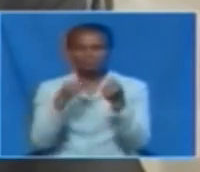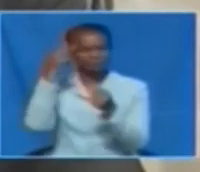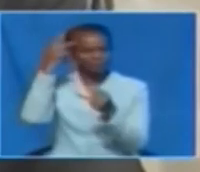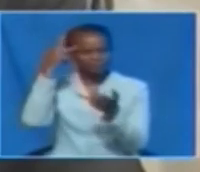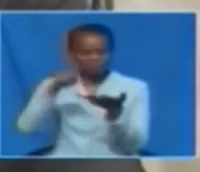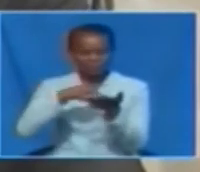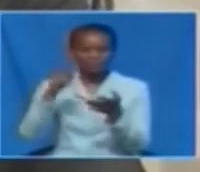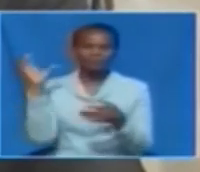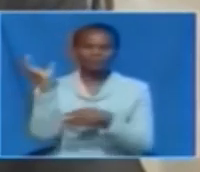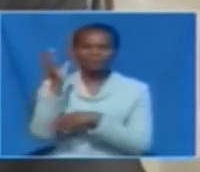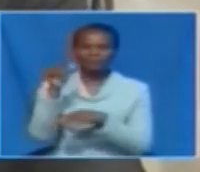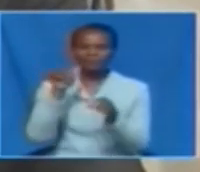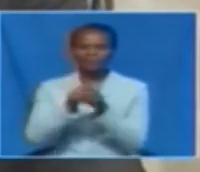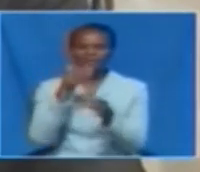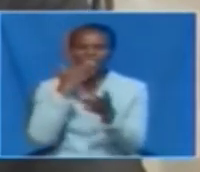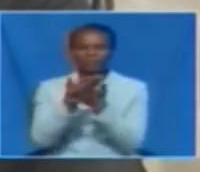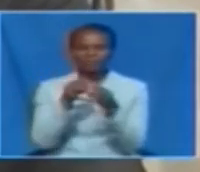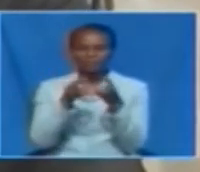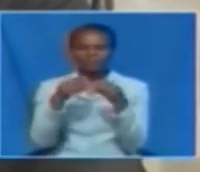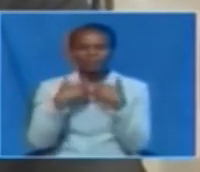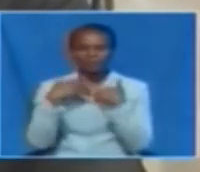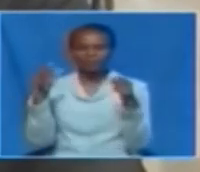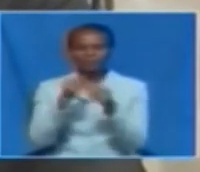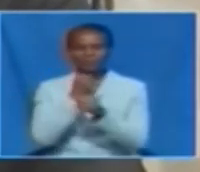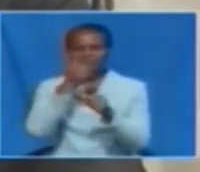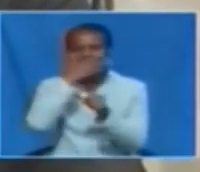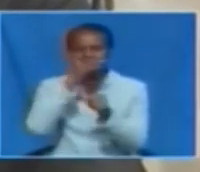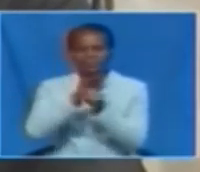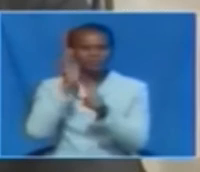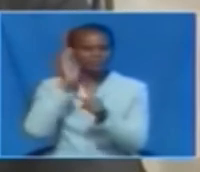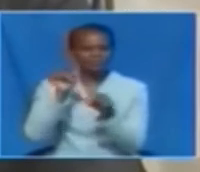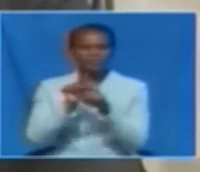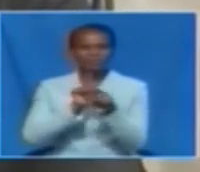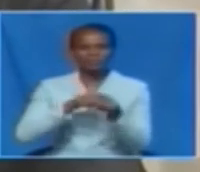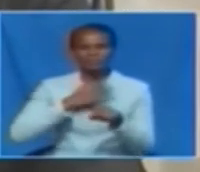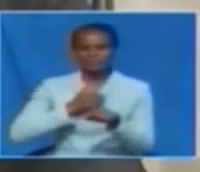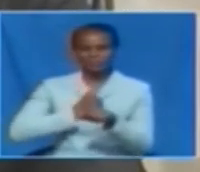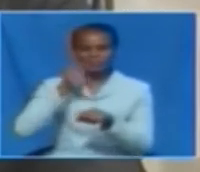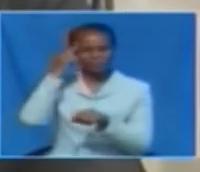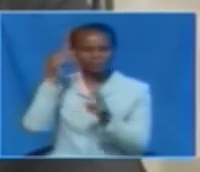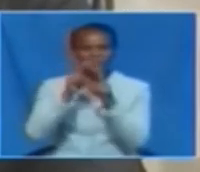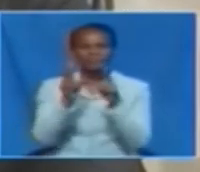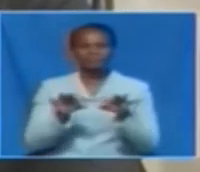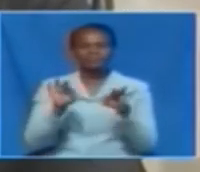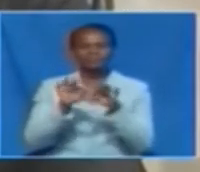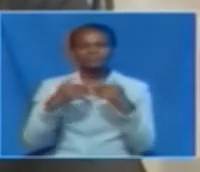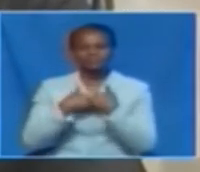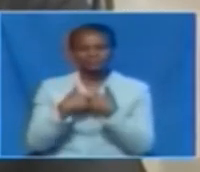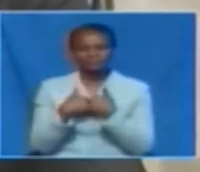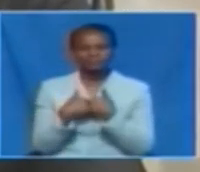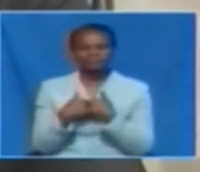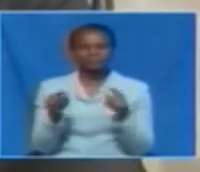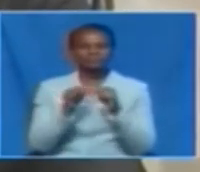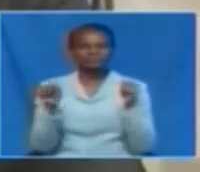to campaign in such a manner that victory will be guaranteed. And I think that it is important to put that on the